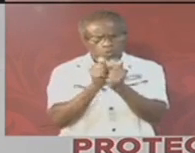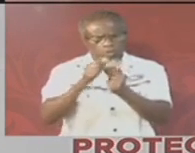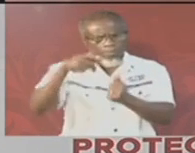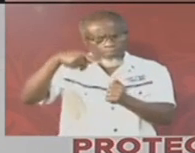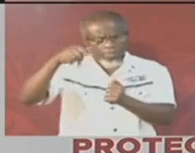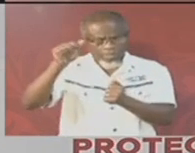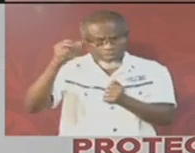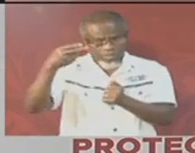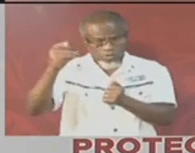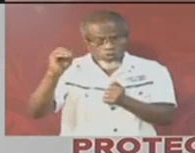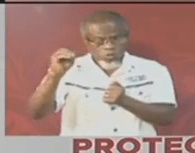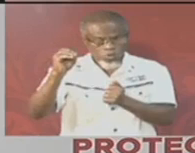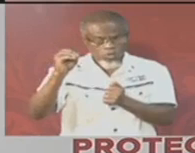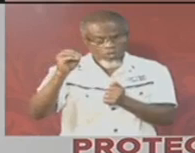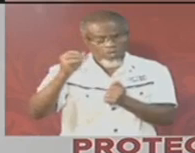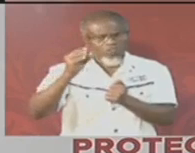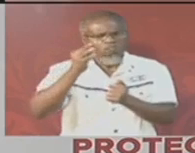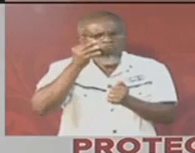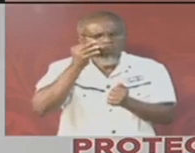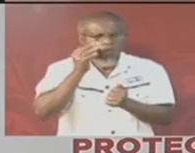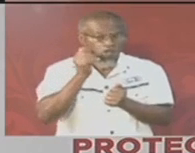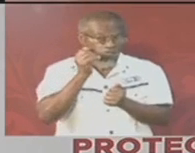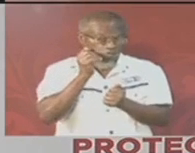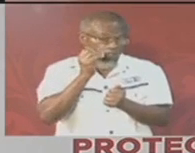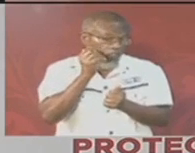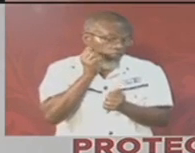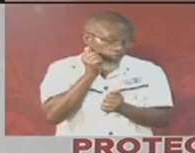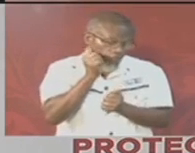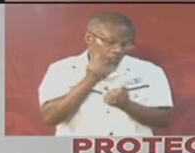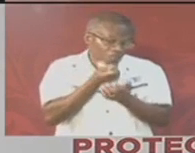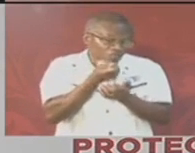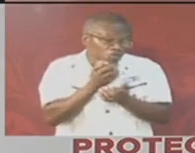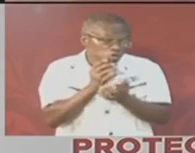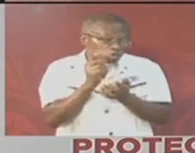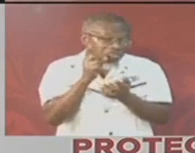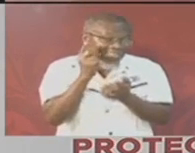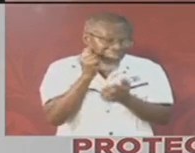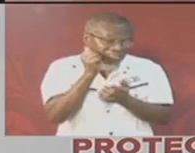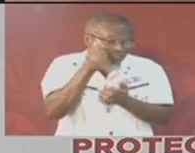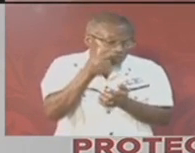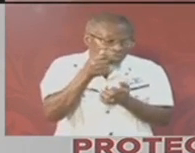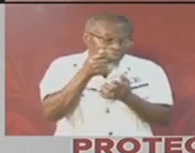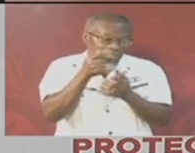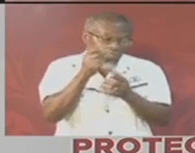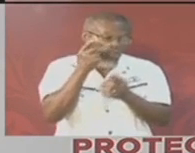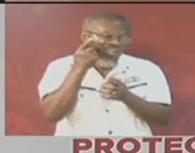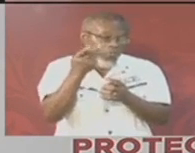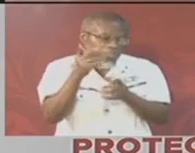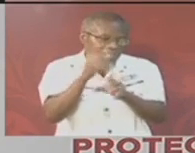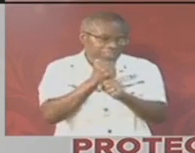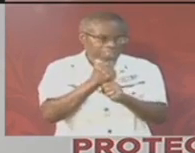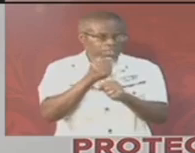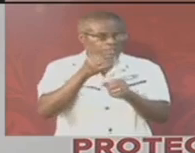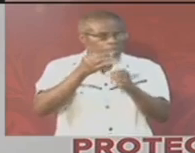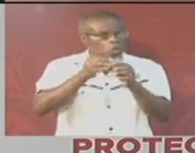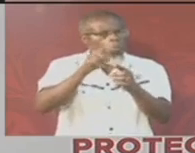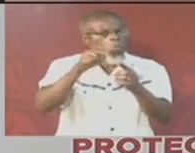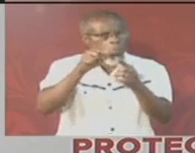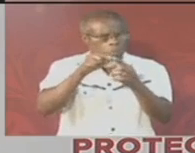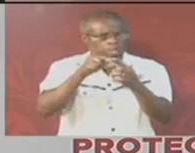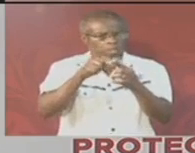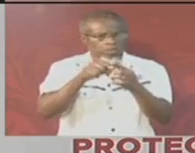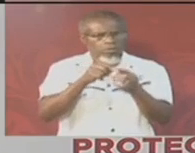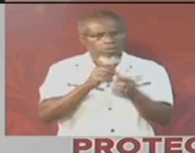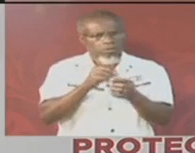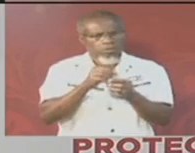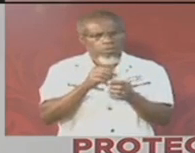days. The donation from the government of India, as you know, 40,000 doses of Covishield